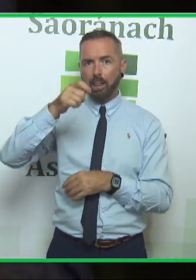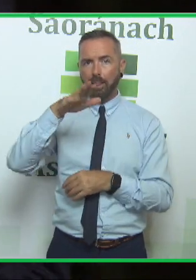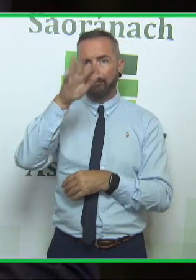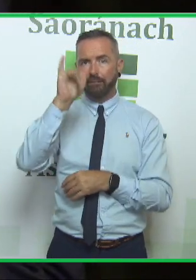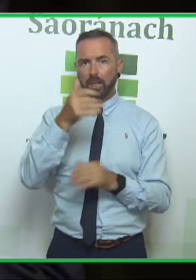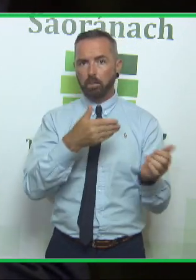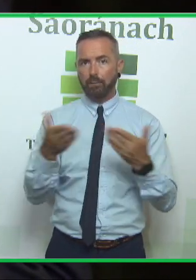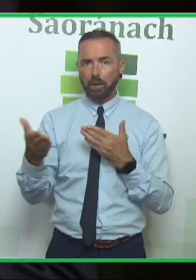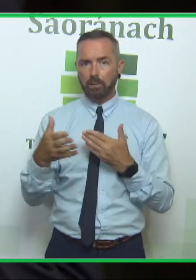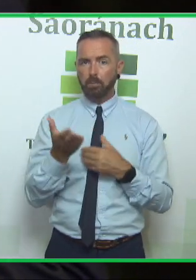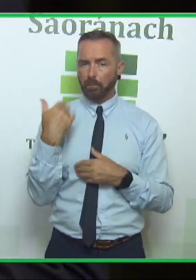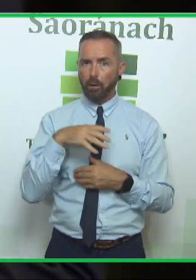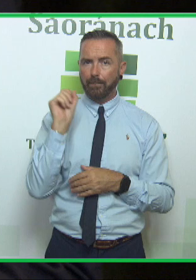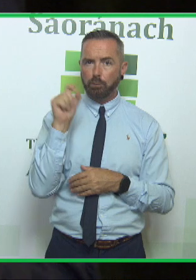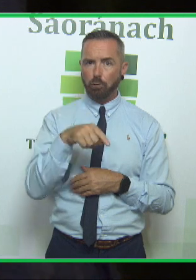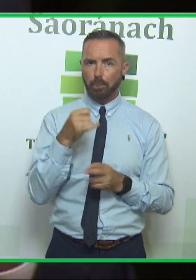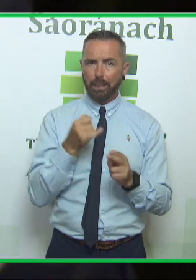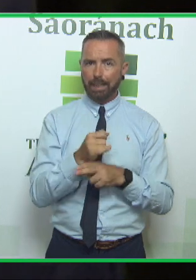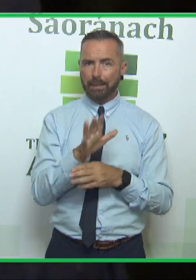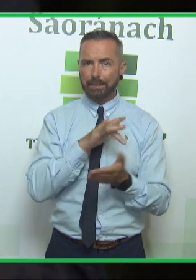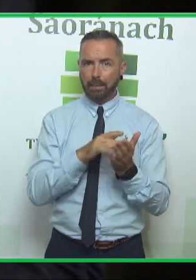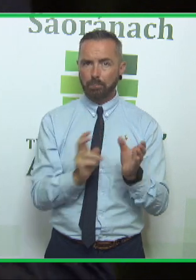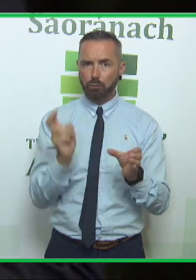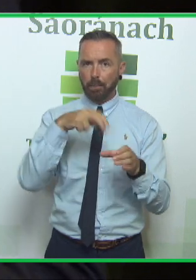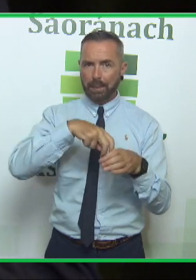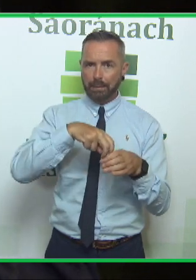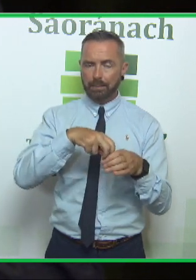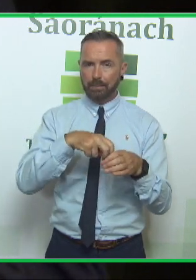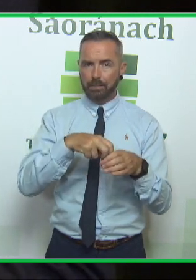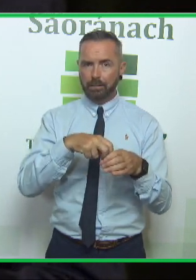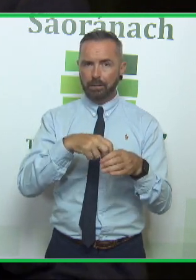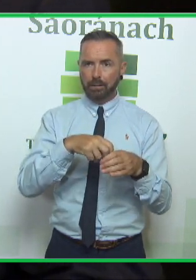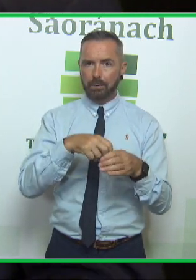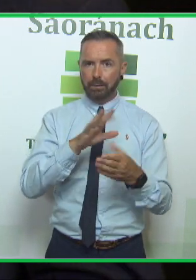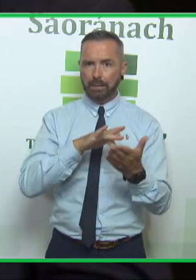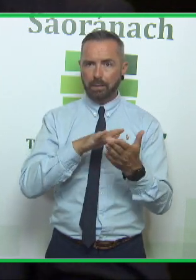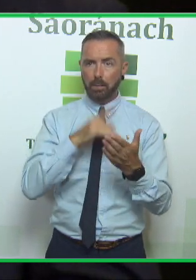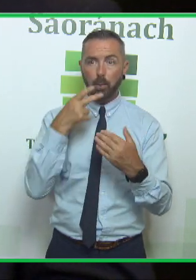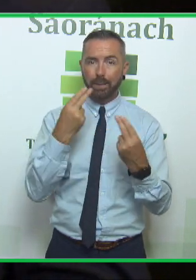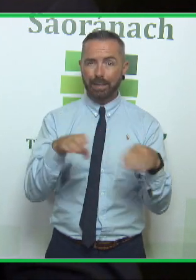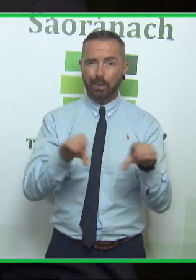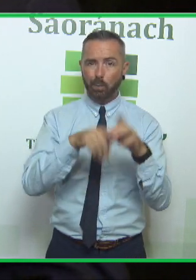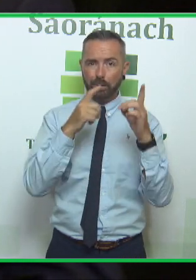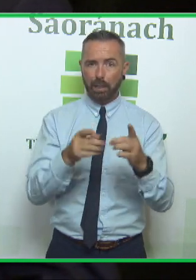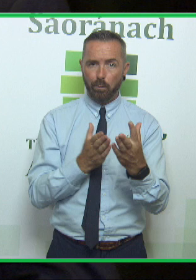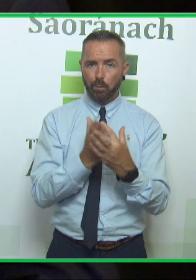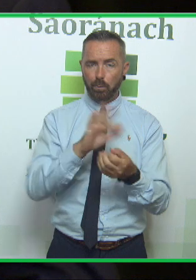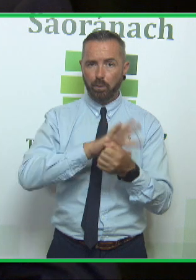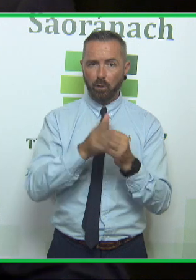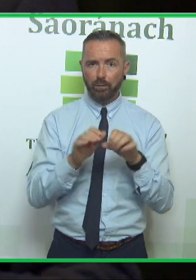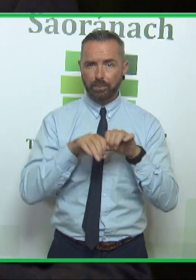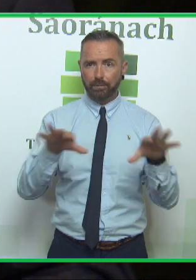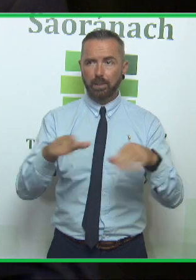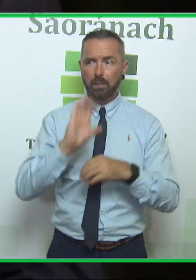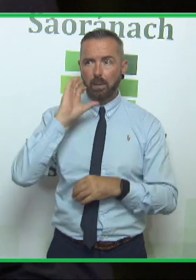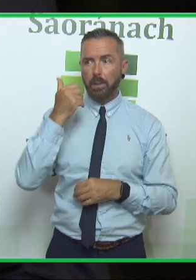people came directly to before COVID, but COVID changed things. We had to close down a drop-in centre and